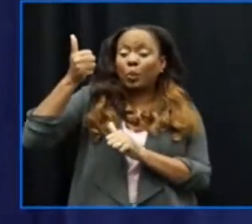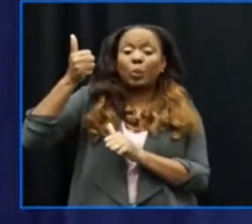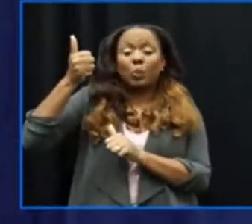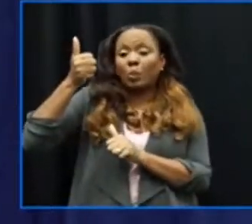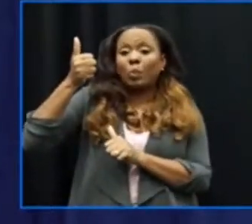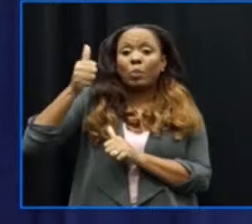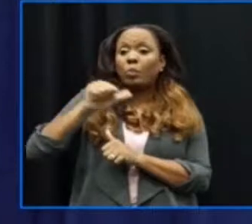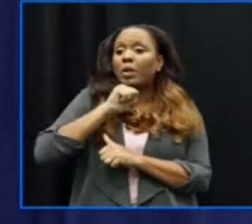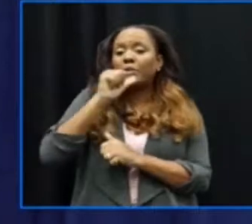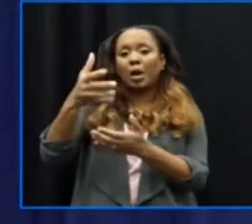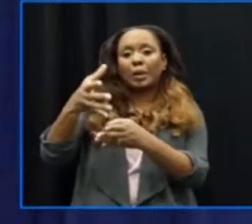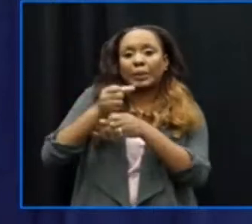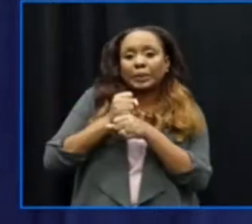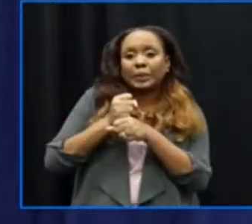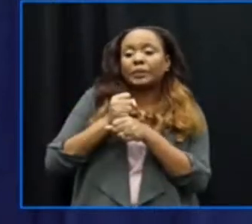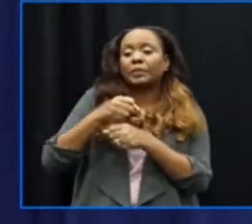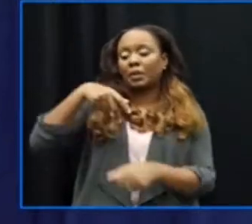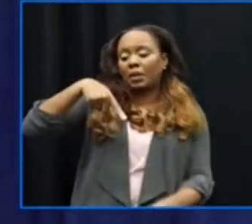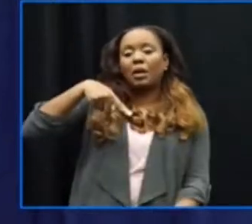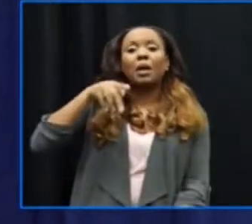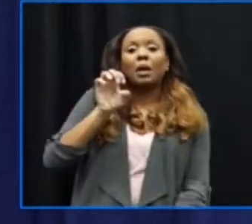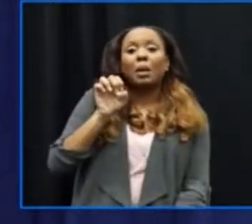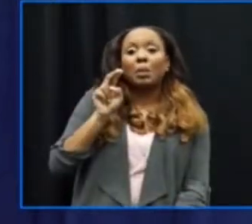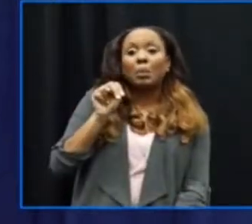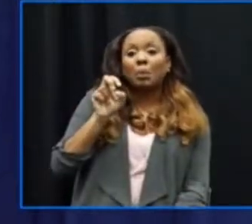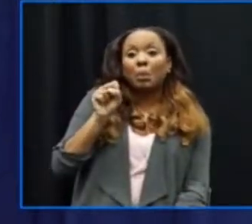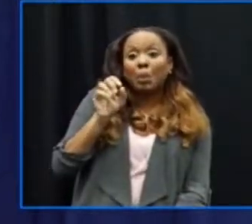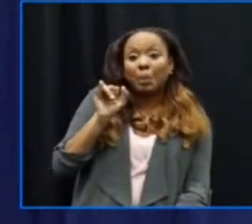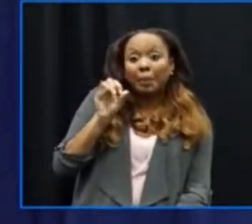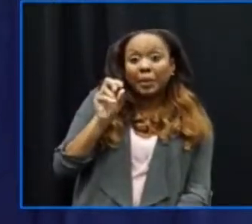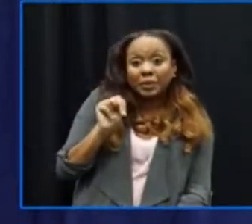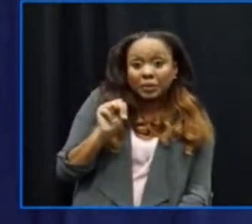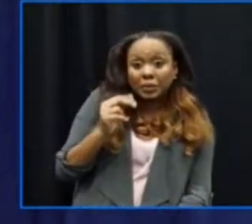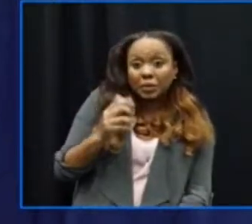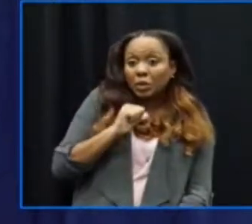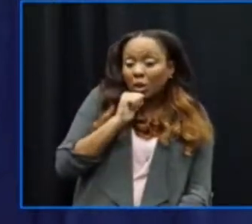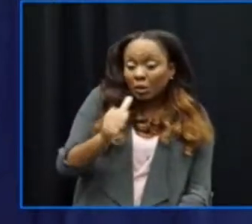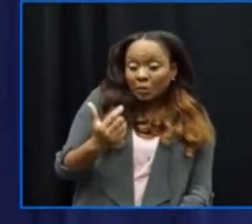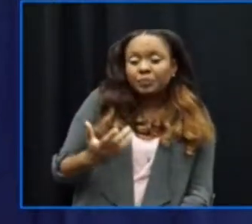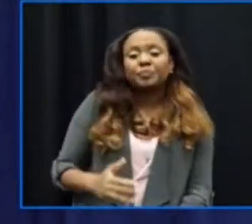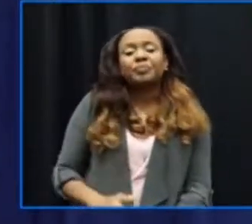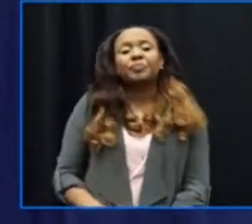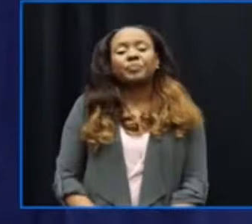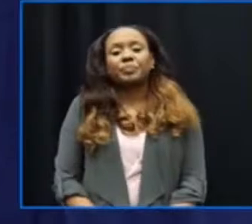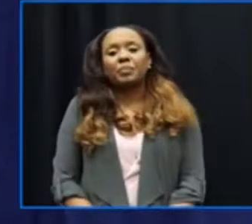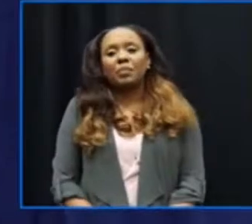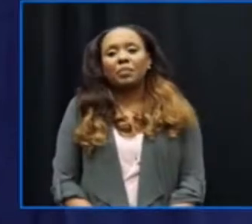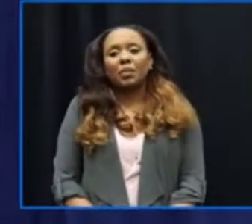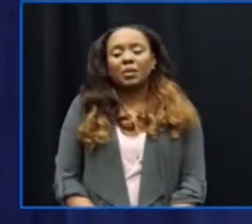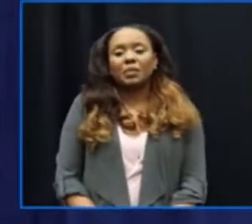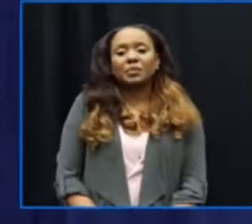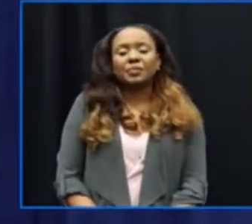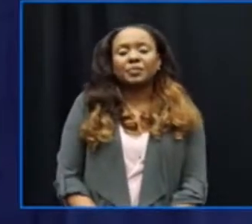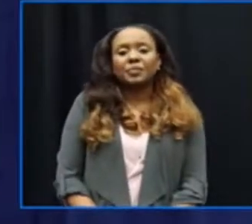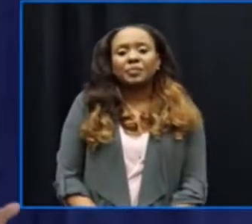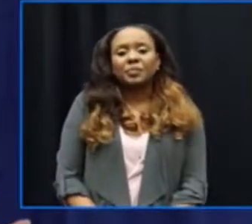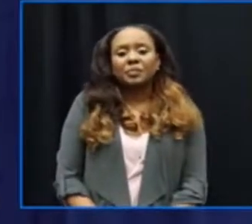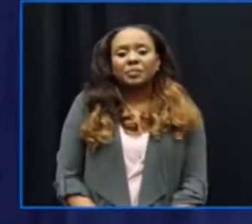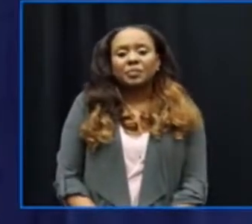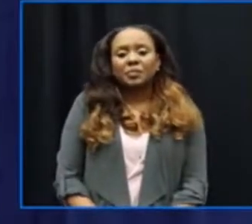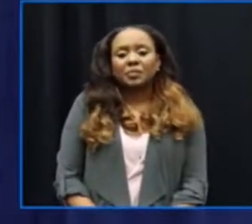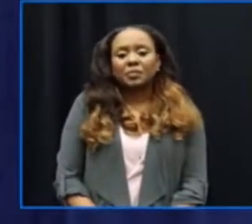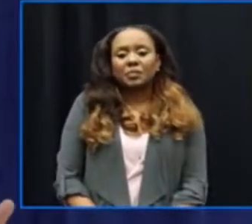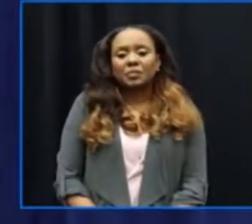their children, for their neighbors, for the community, and probably for the government as well. And so the challenges are